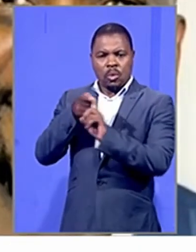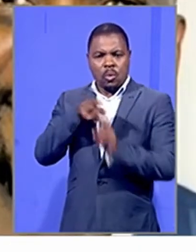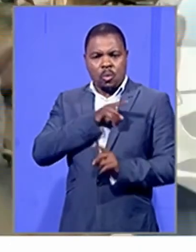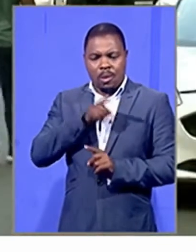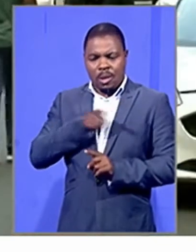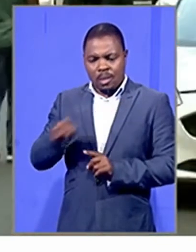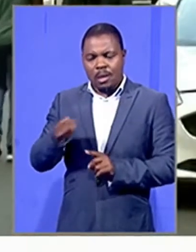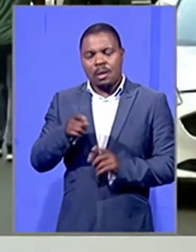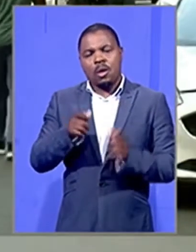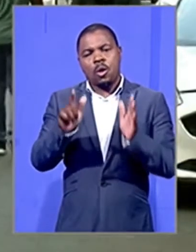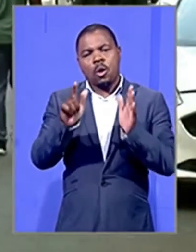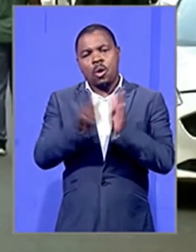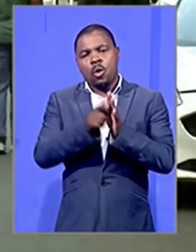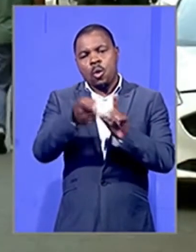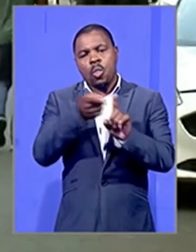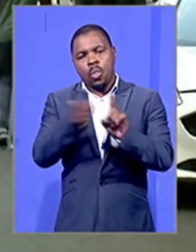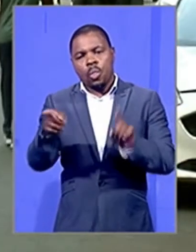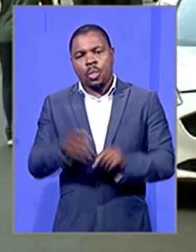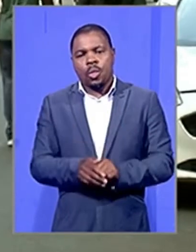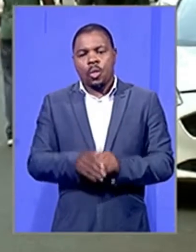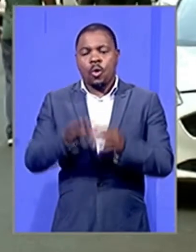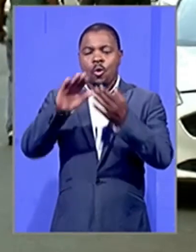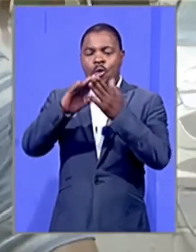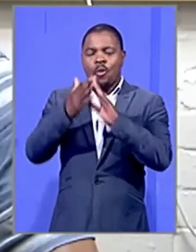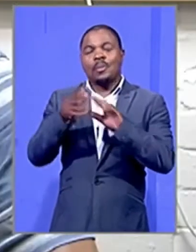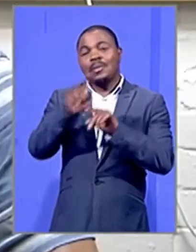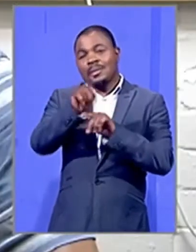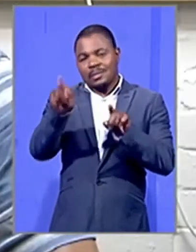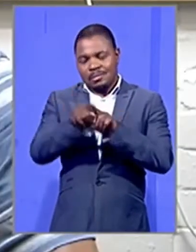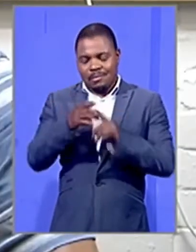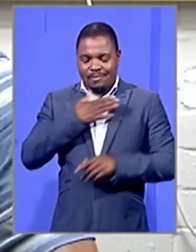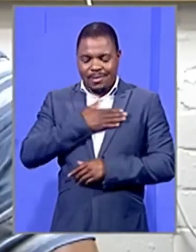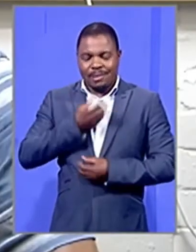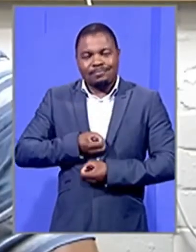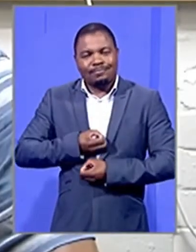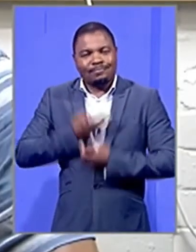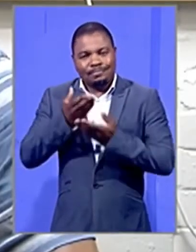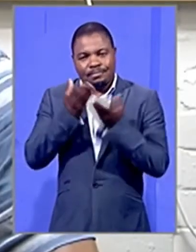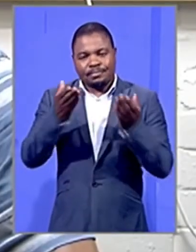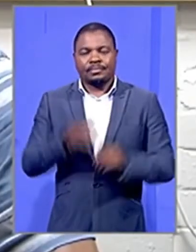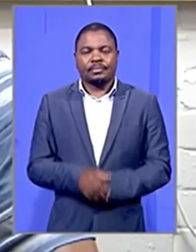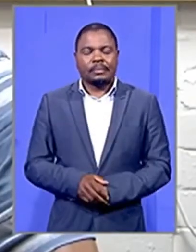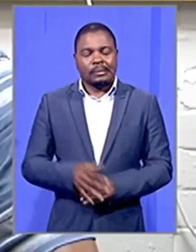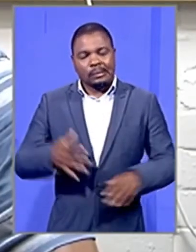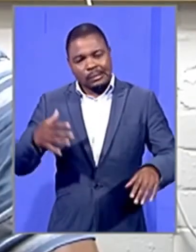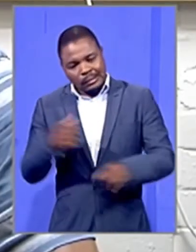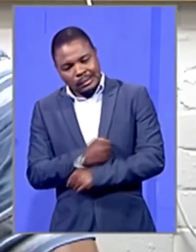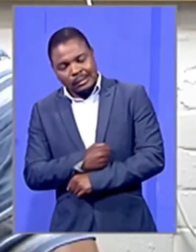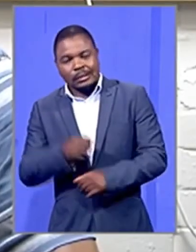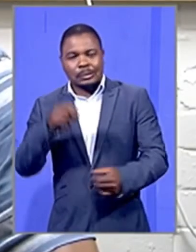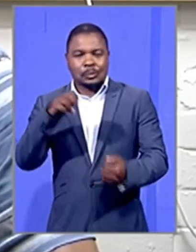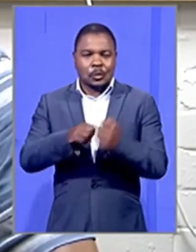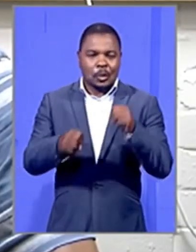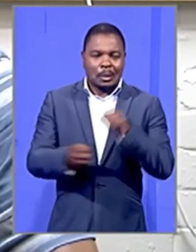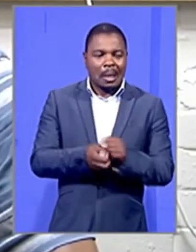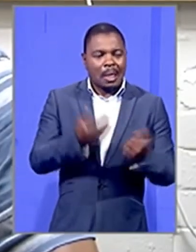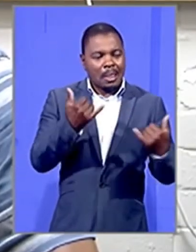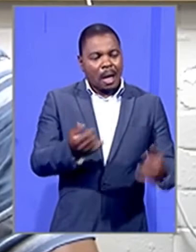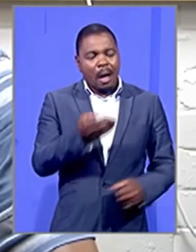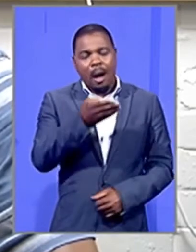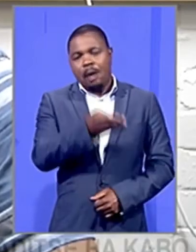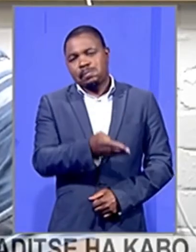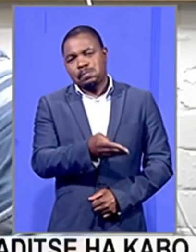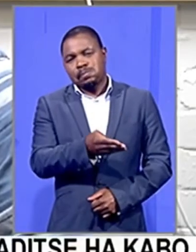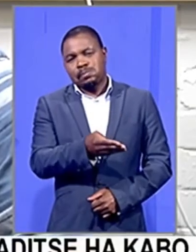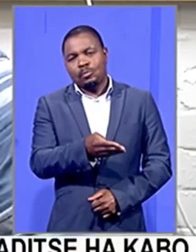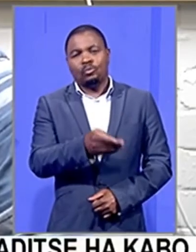of court. Baahi le bona ba ntshitse maikutlo. Unfortunately, re dutse ka mathata ana hona jwale